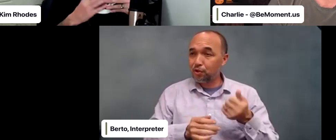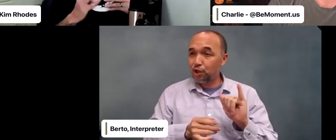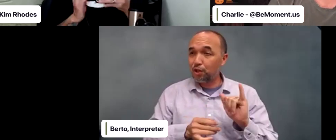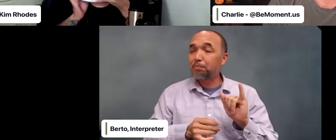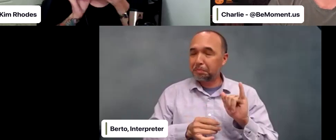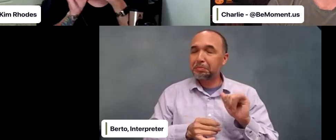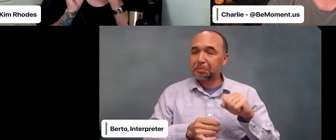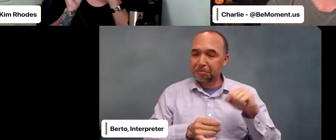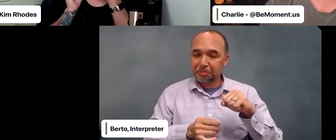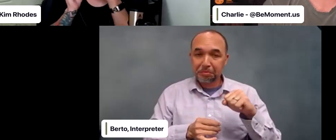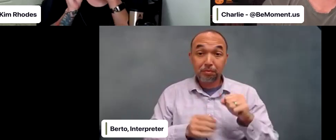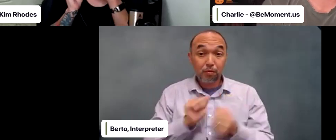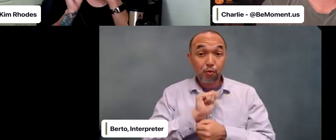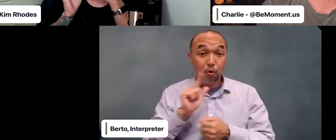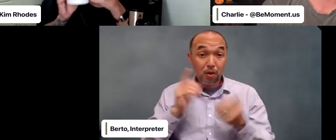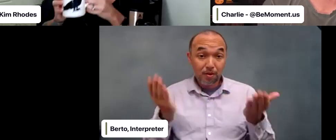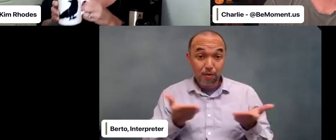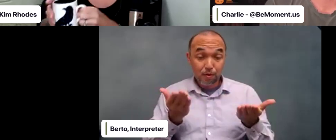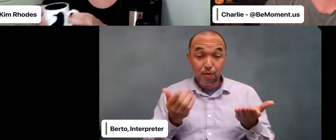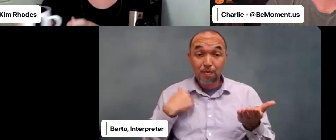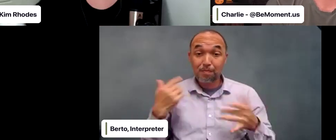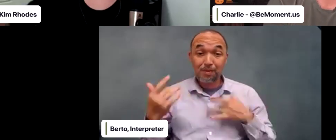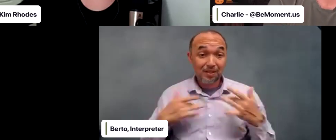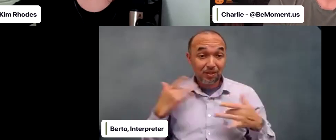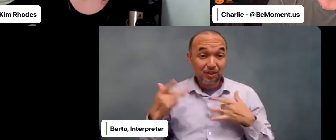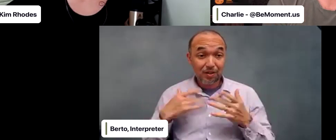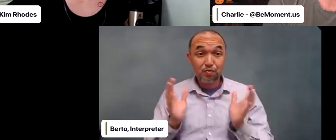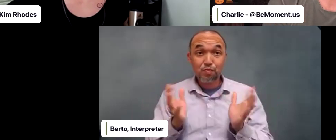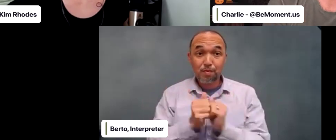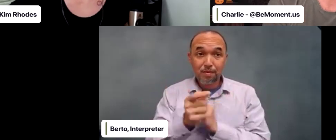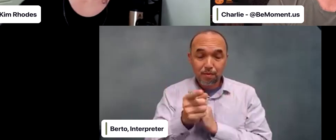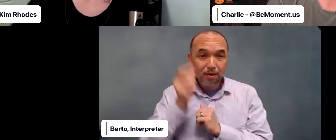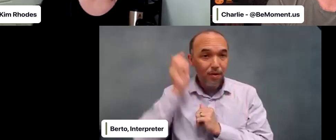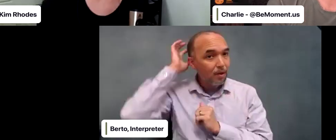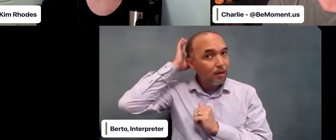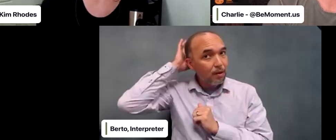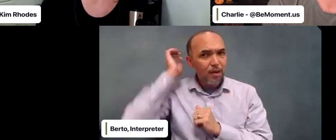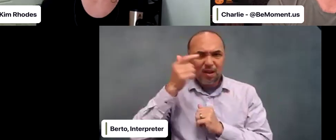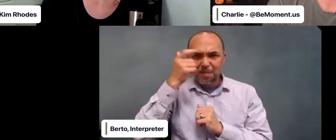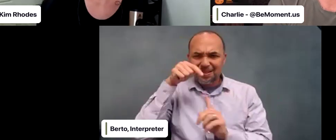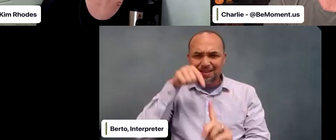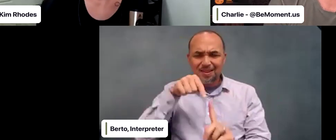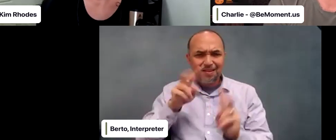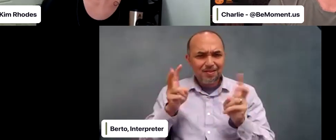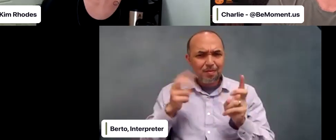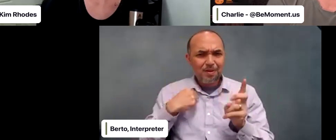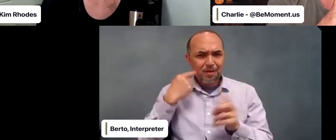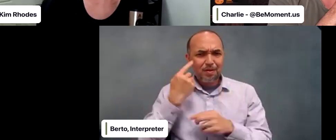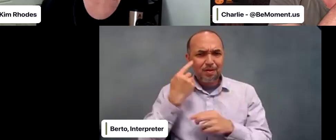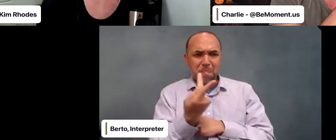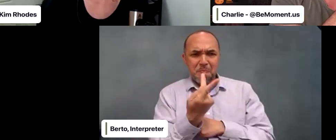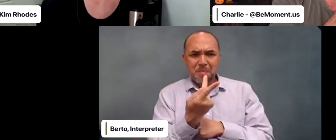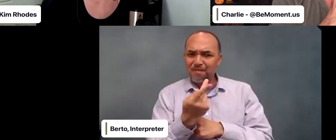Well, we're all here. it was I'm really appropriate. excited to talk to you about this because I don't. This is a topic I don't think you and I have sat down and chatted through, but